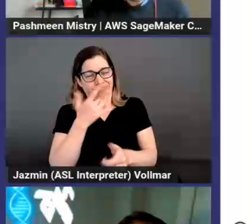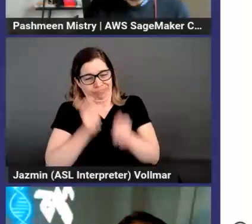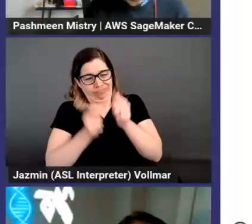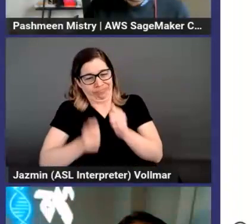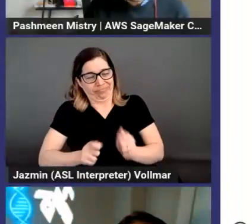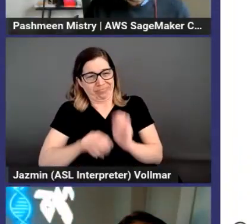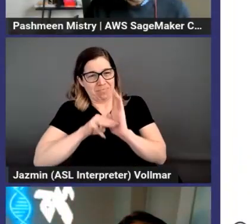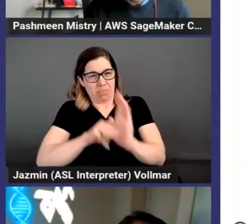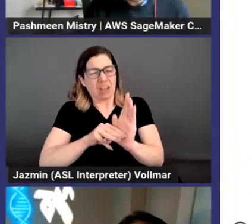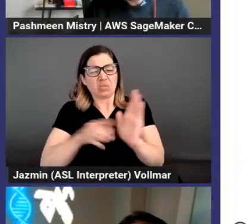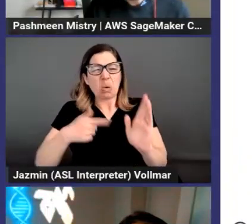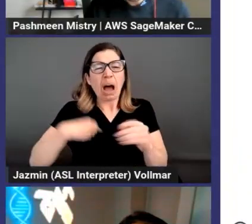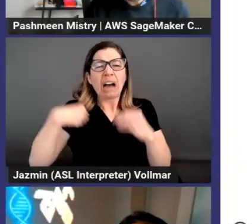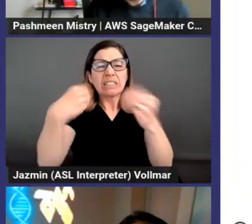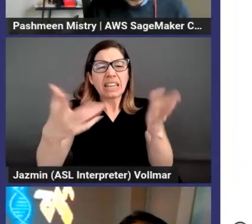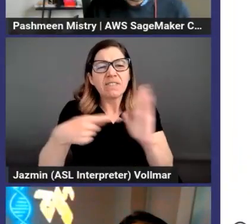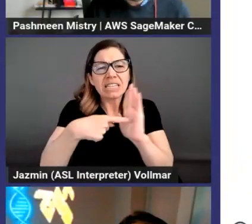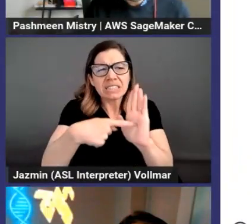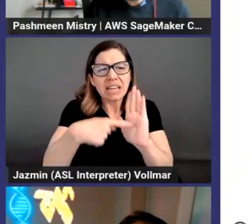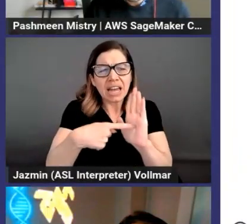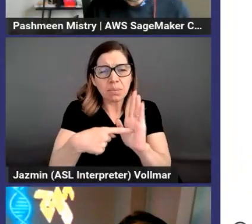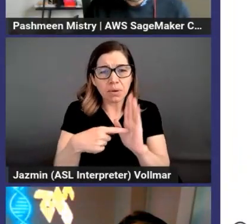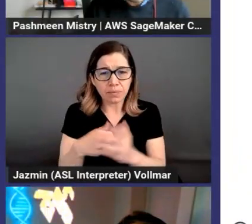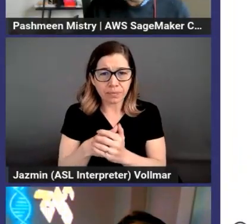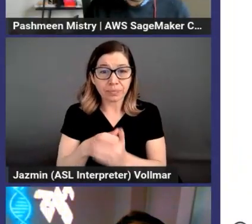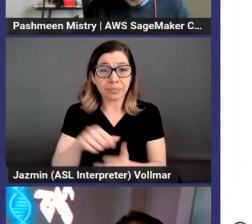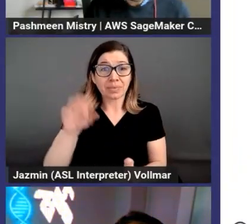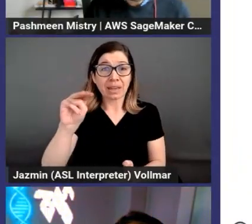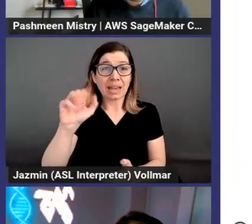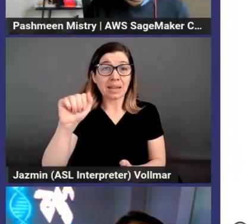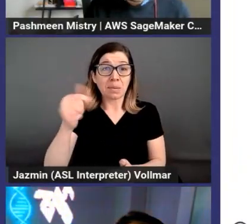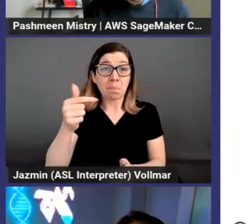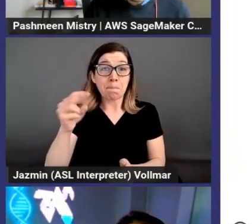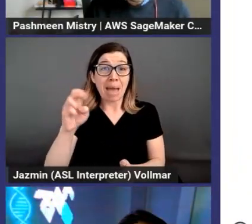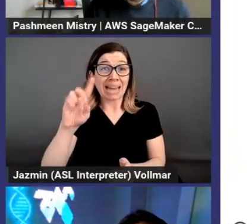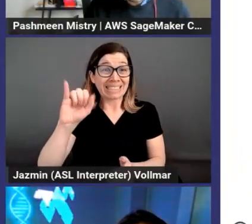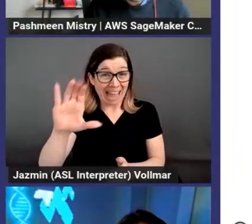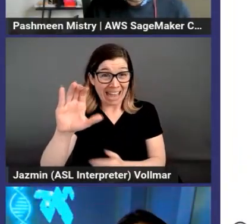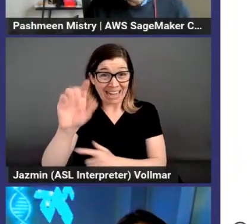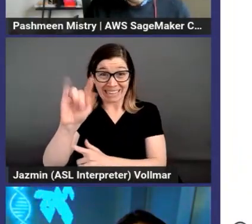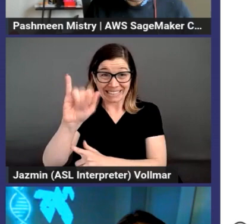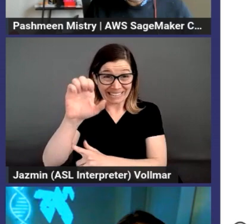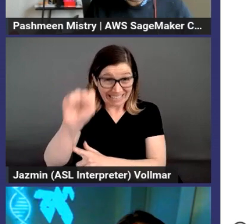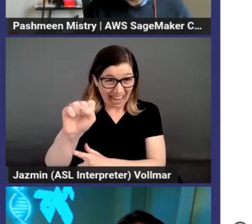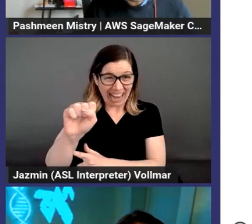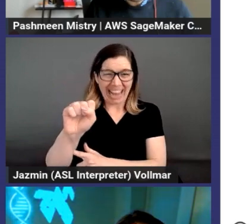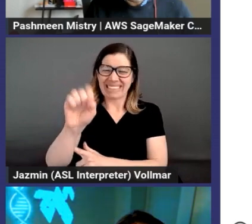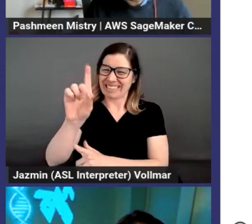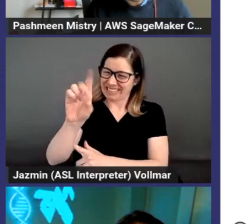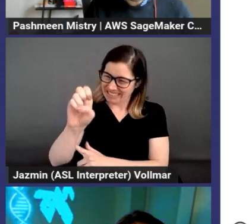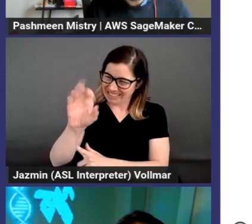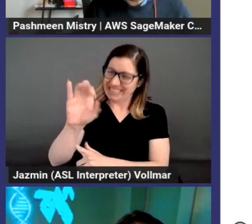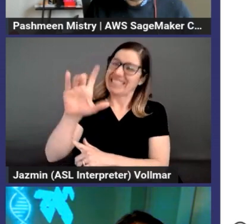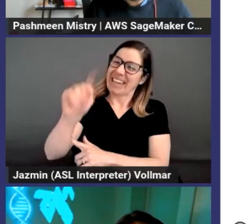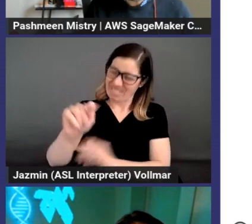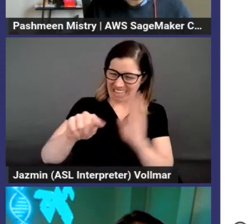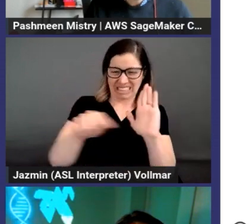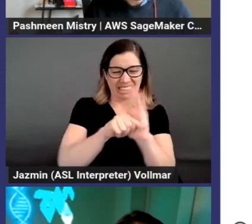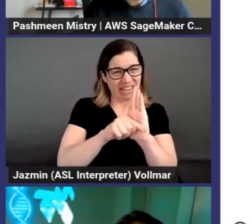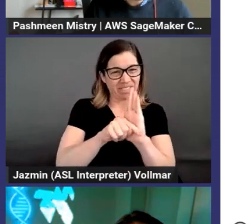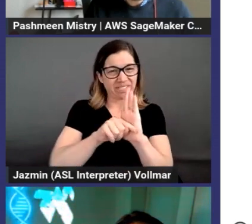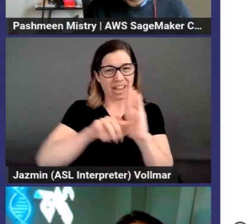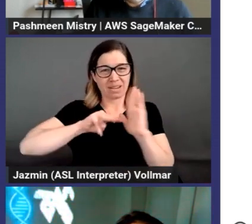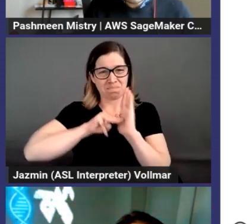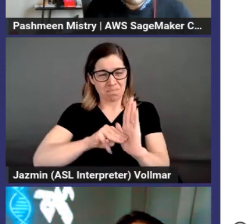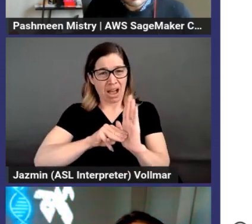an example. Magnetic tiles defect model that I created. It primarily analyzes defects on surface of